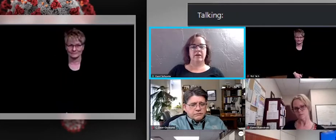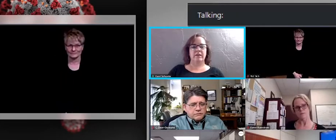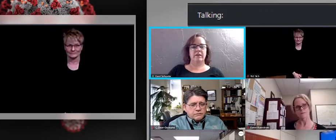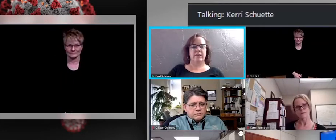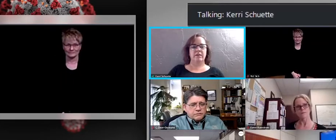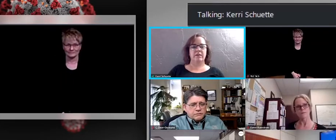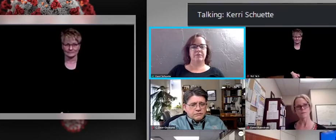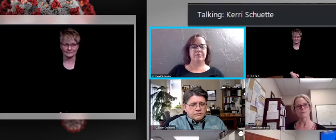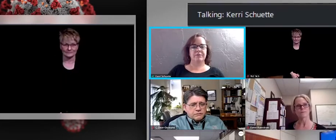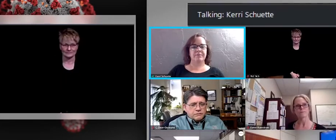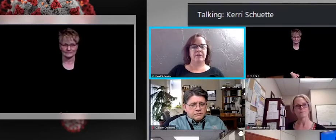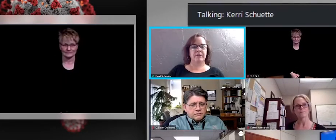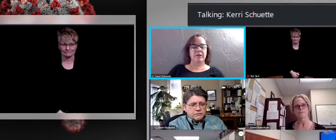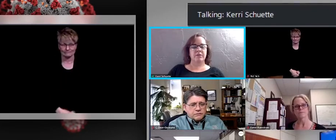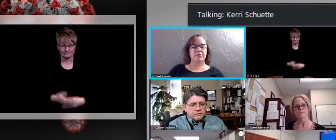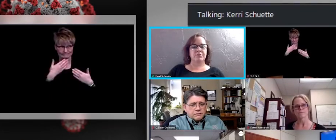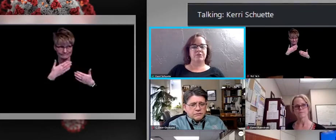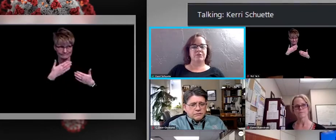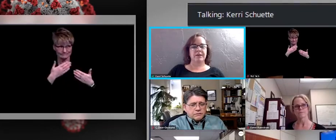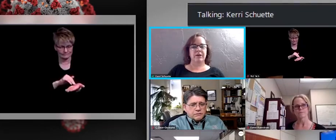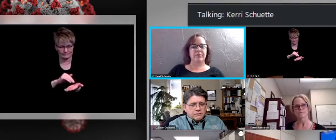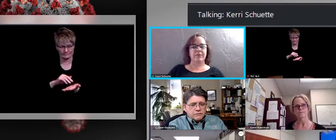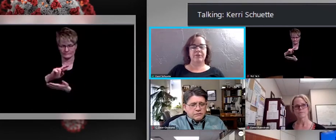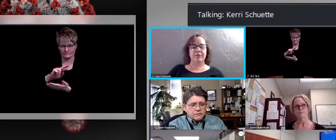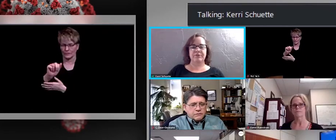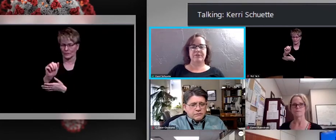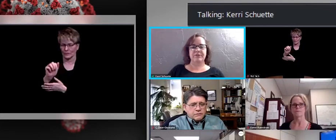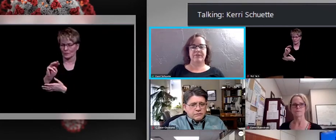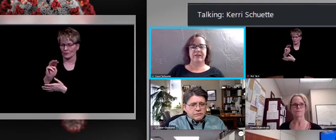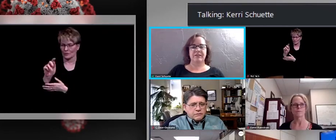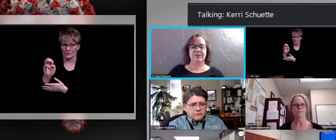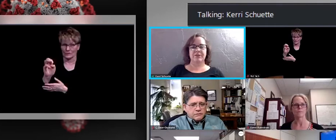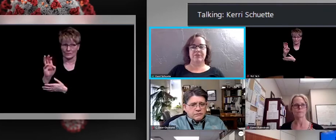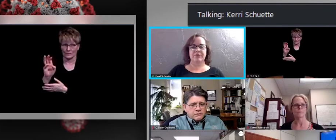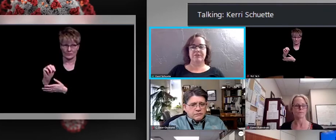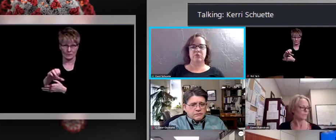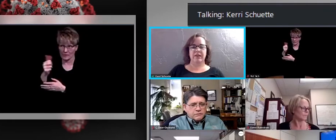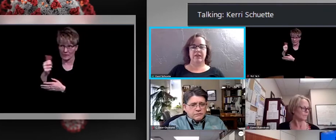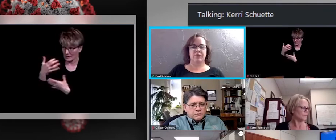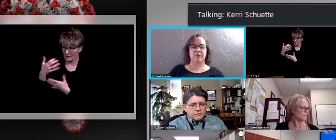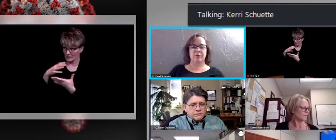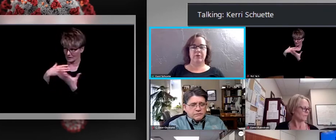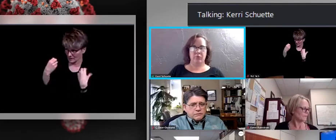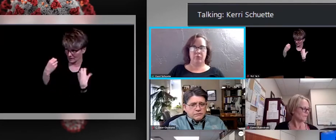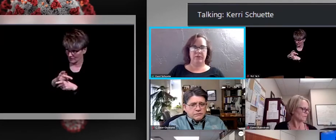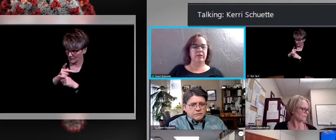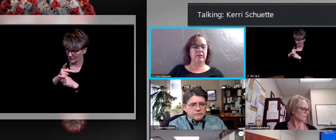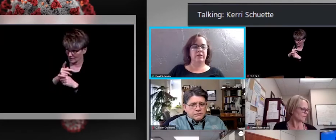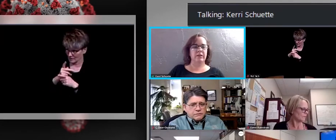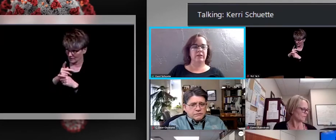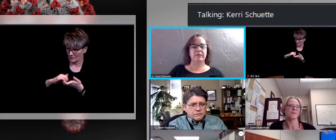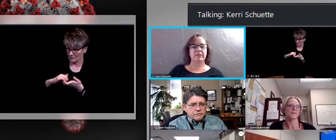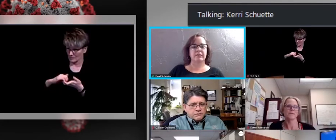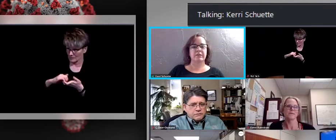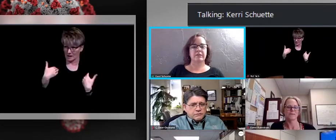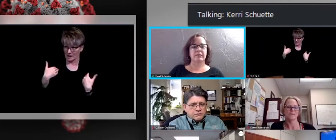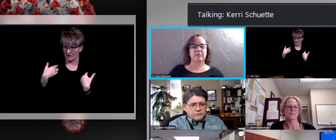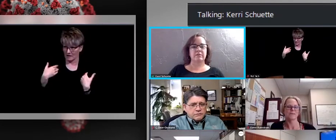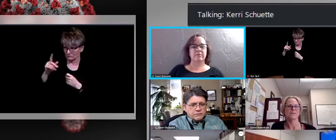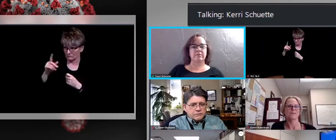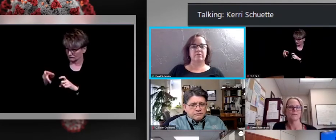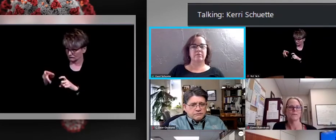All right. Thank you, Dr. Ramstrom. Do any of our healthcare partners have anything to share this morning before we open to media questions?